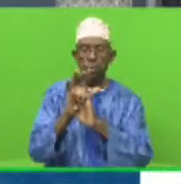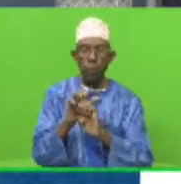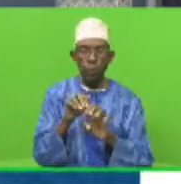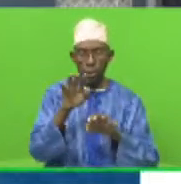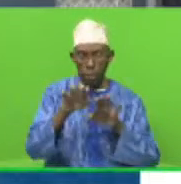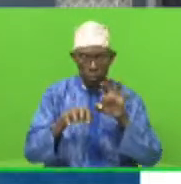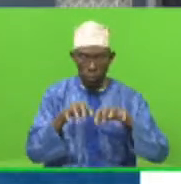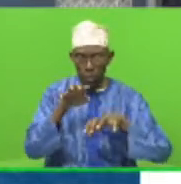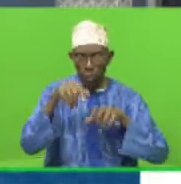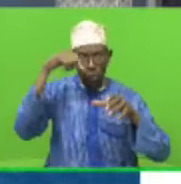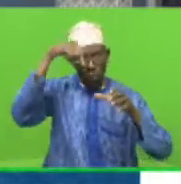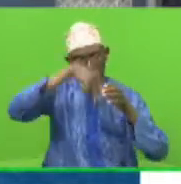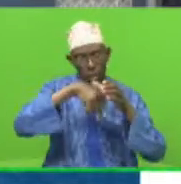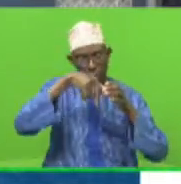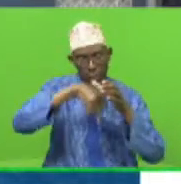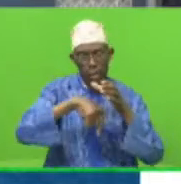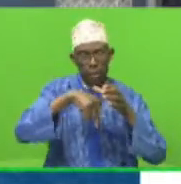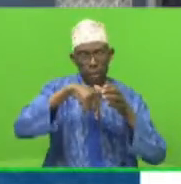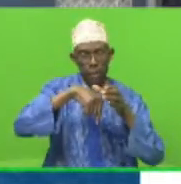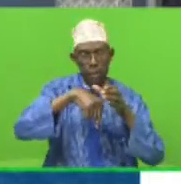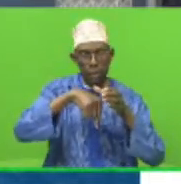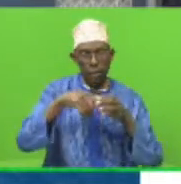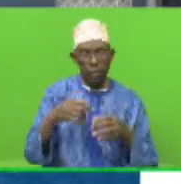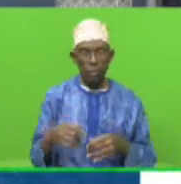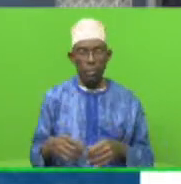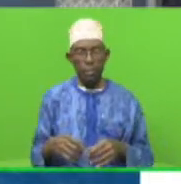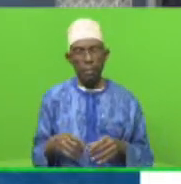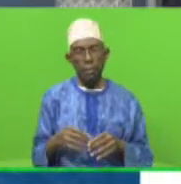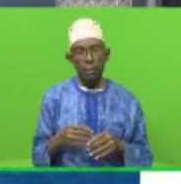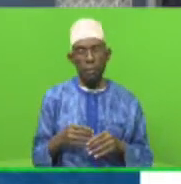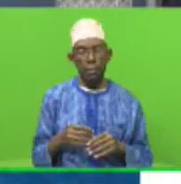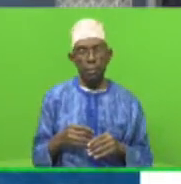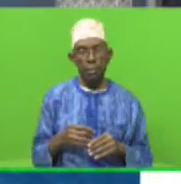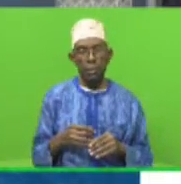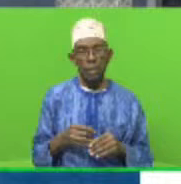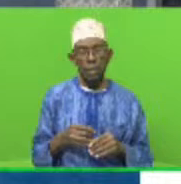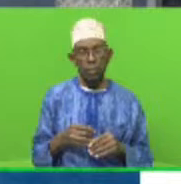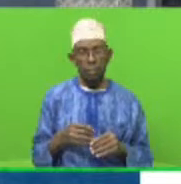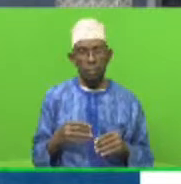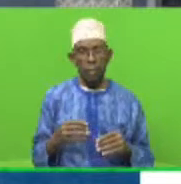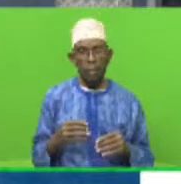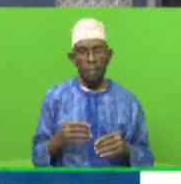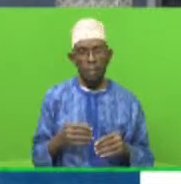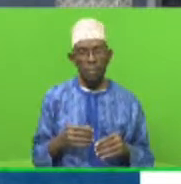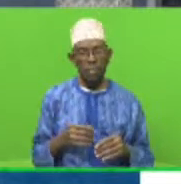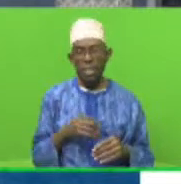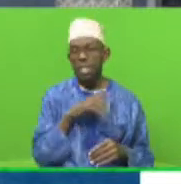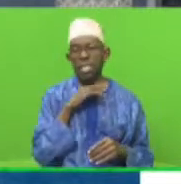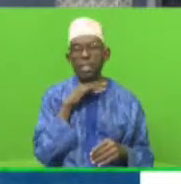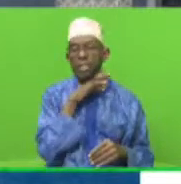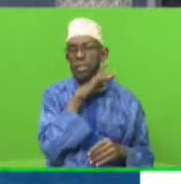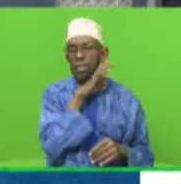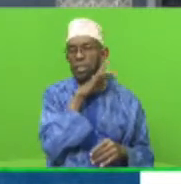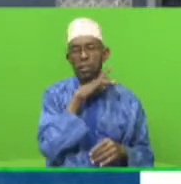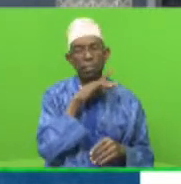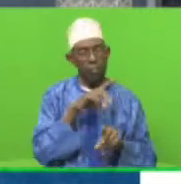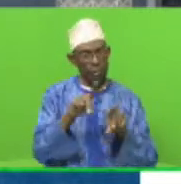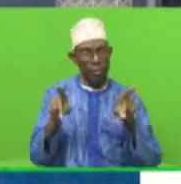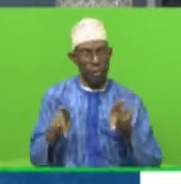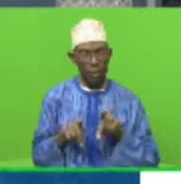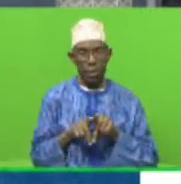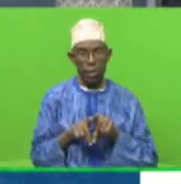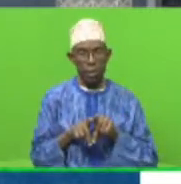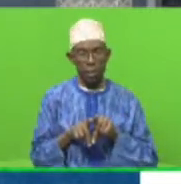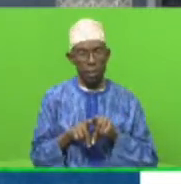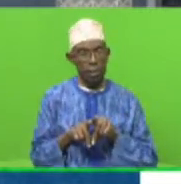alligator's hole? It's because it is the filthiest, you know, place. That